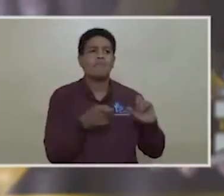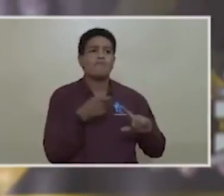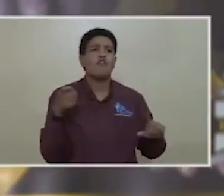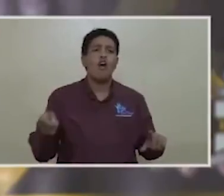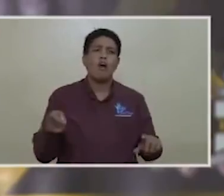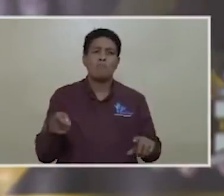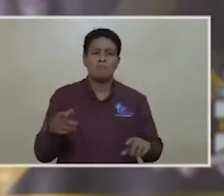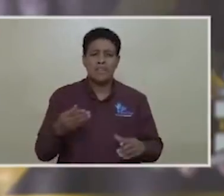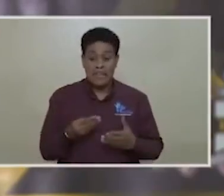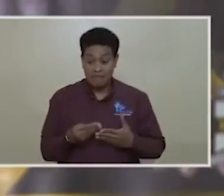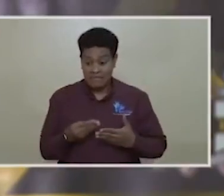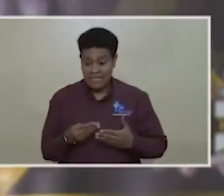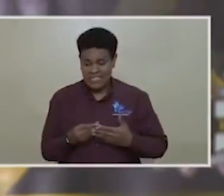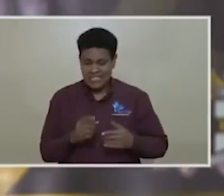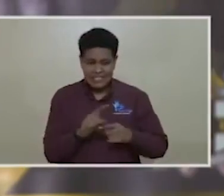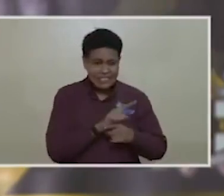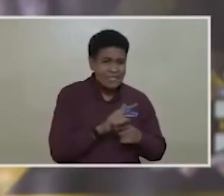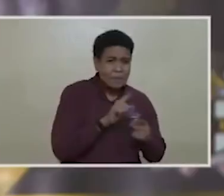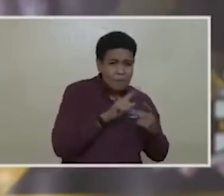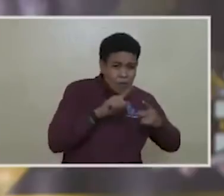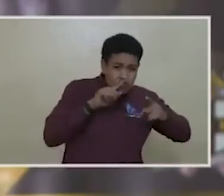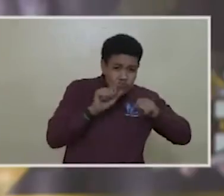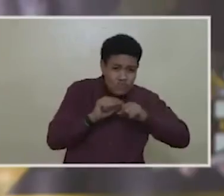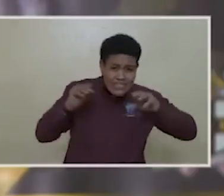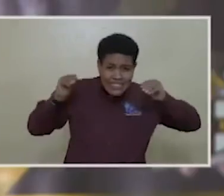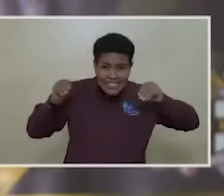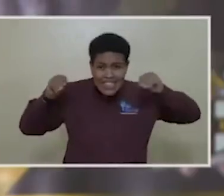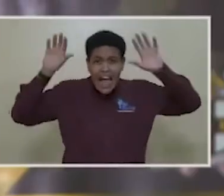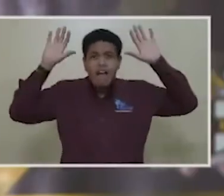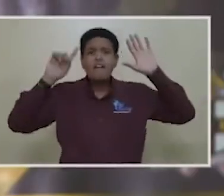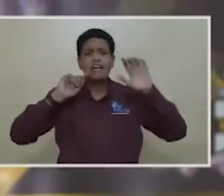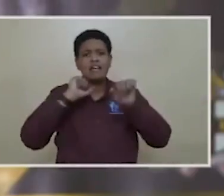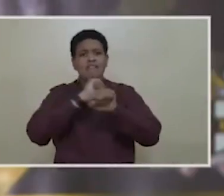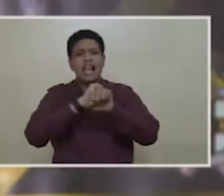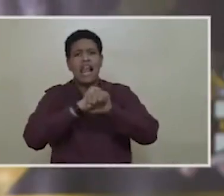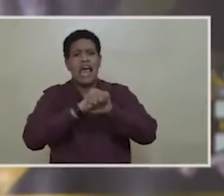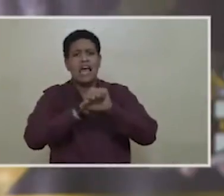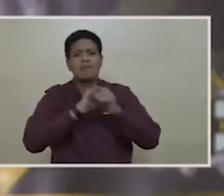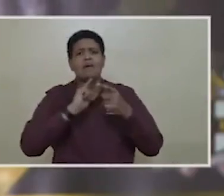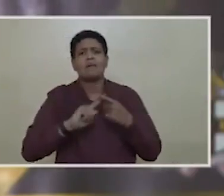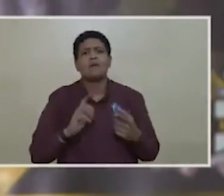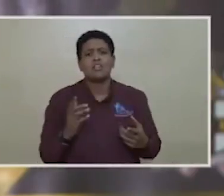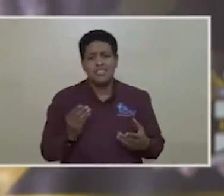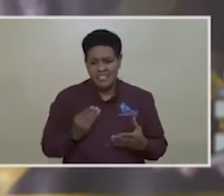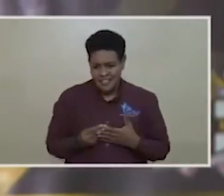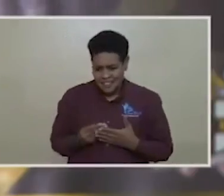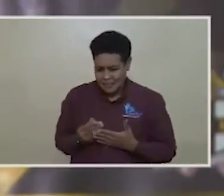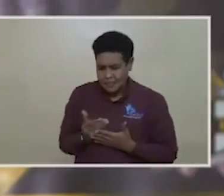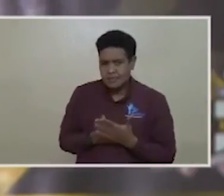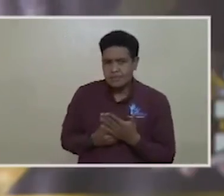the fiscal discipline and the sacrifice of labor and capital,